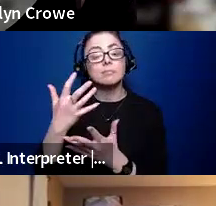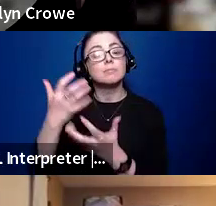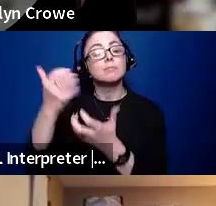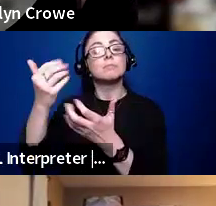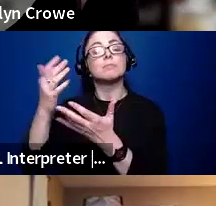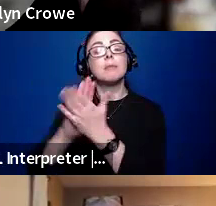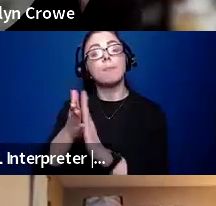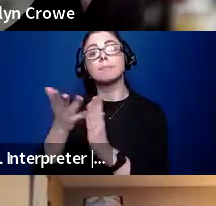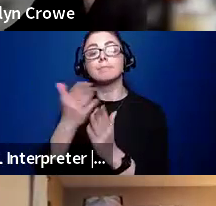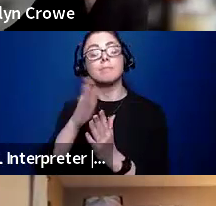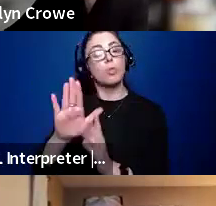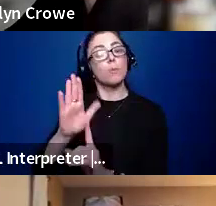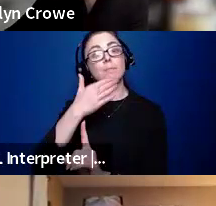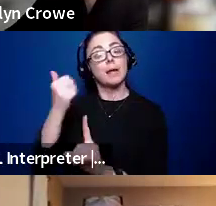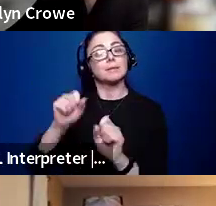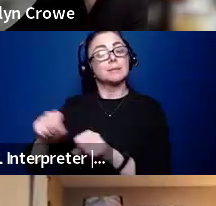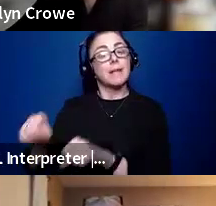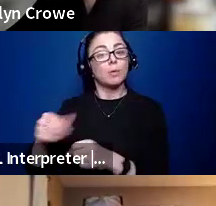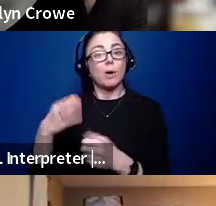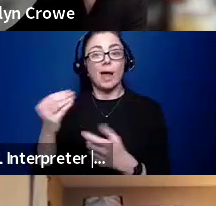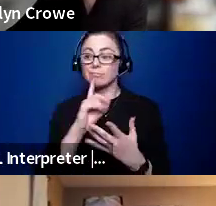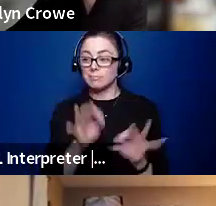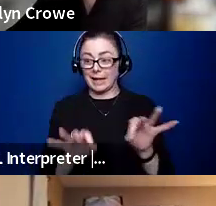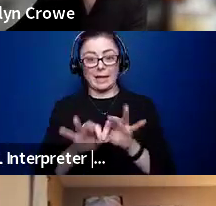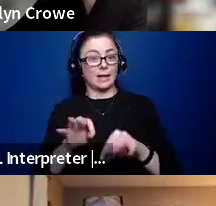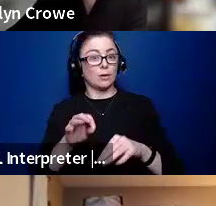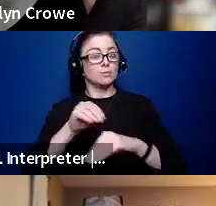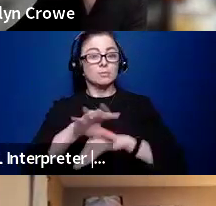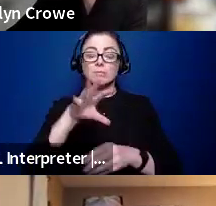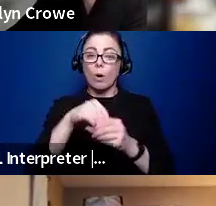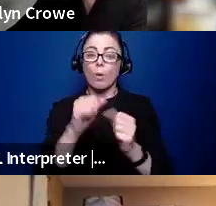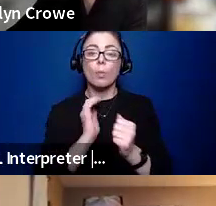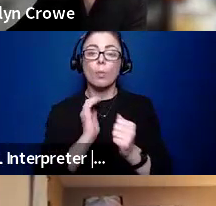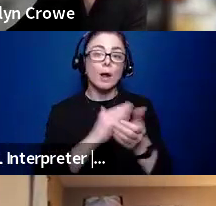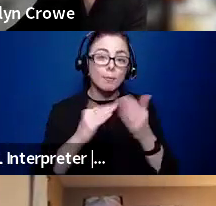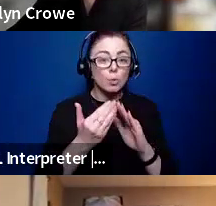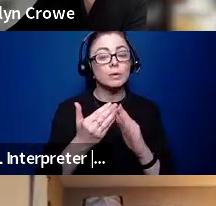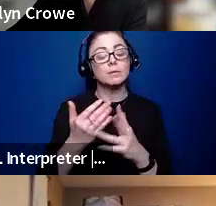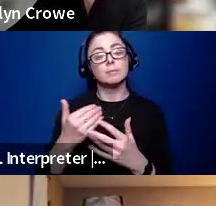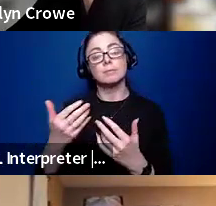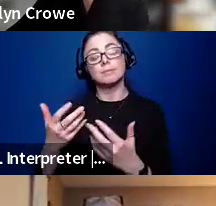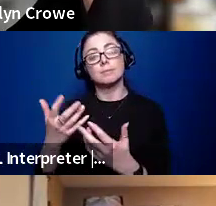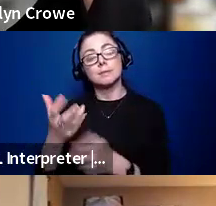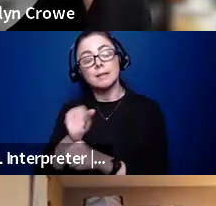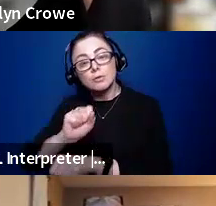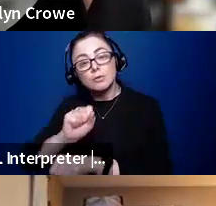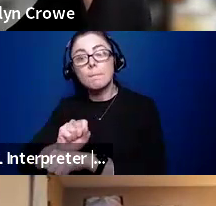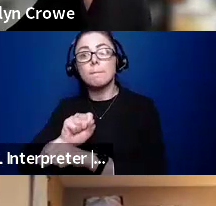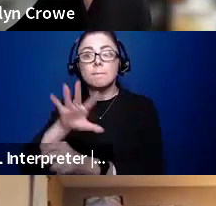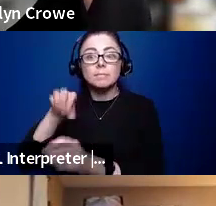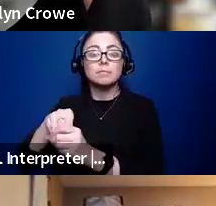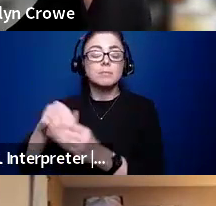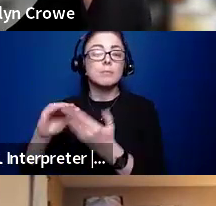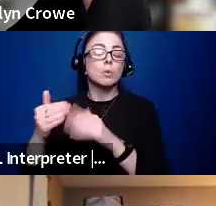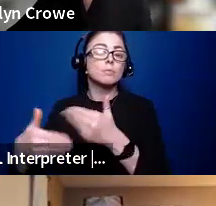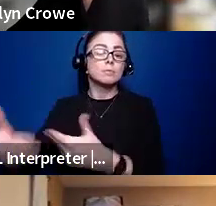their best chances of becoming key contributors in our communities, becoming part of our workforce. This is really important tonight, and mostly